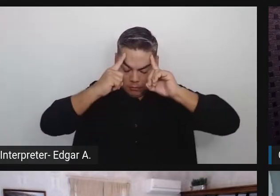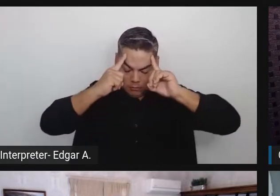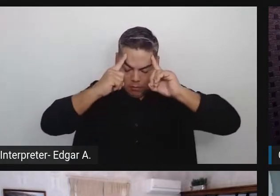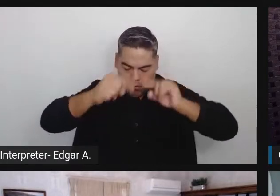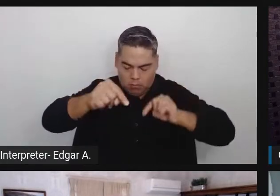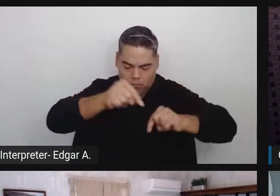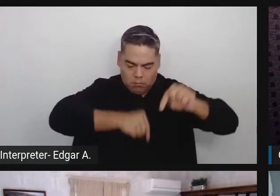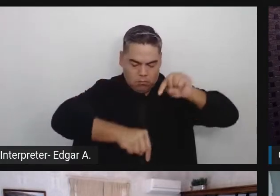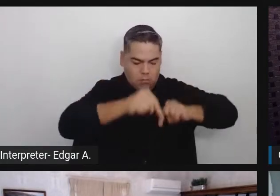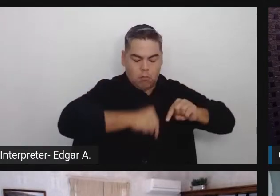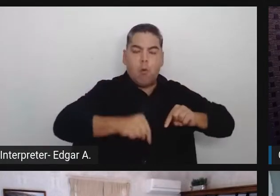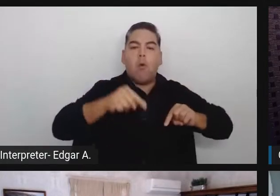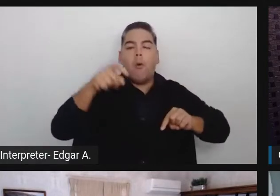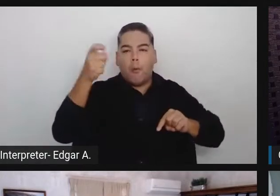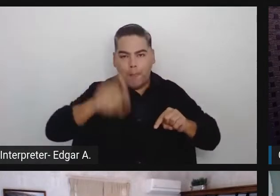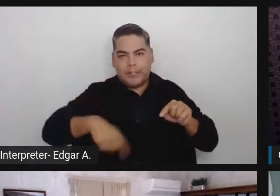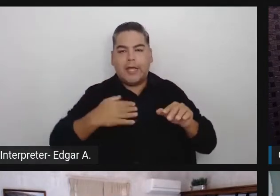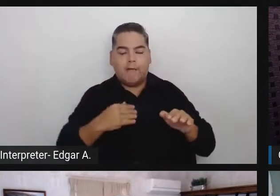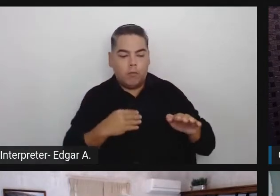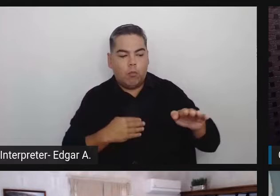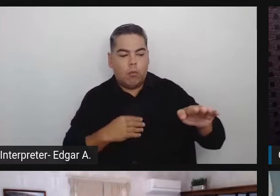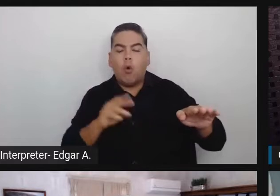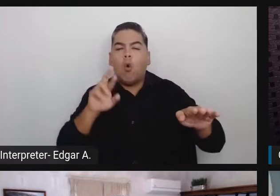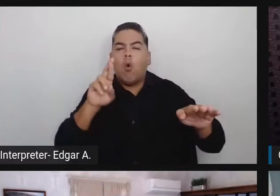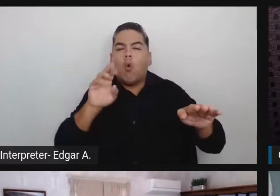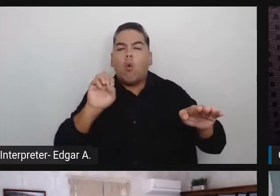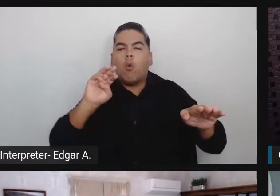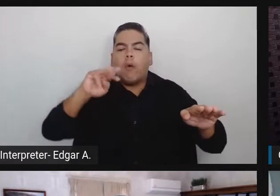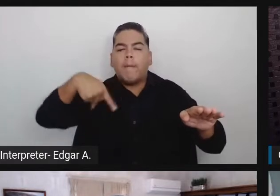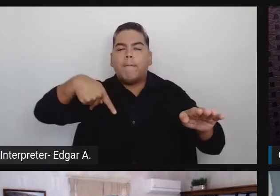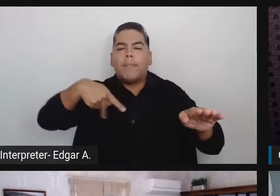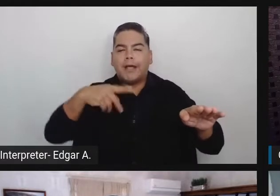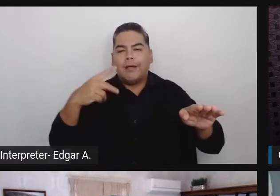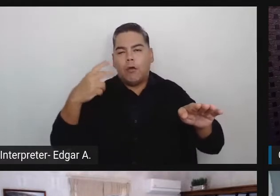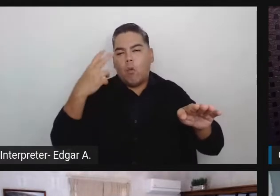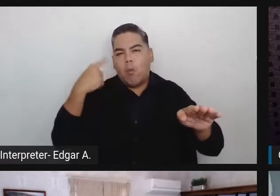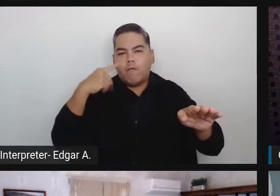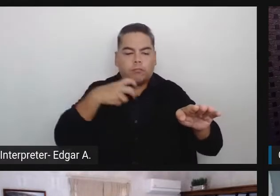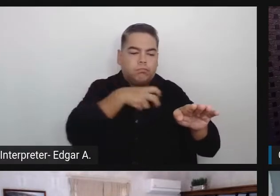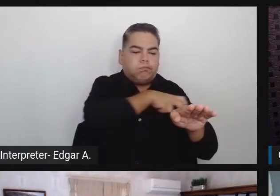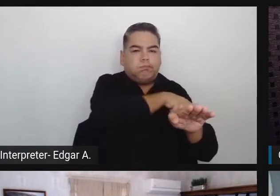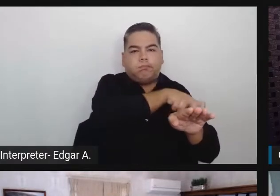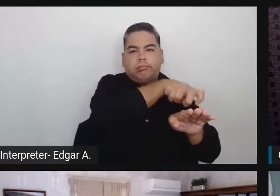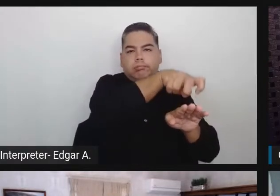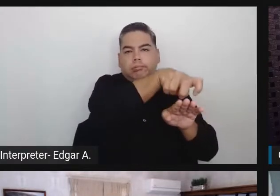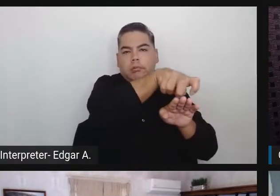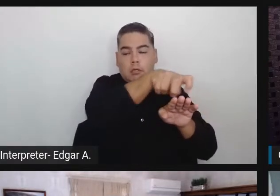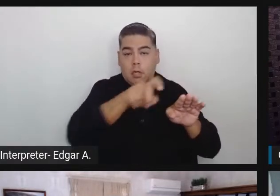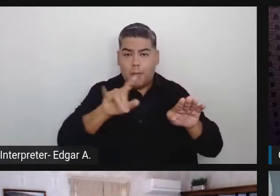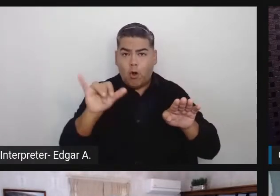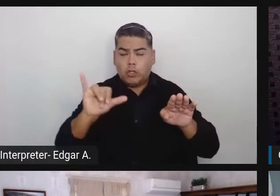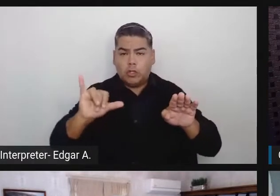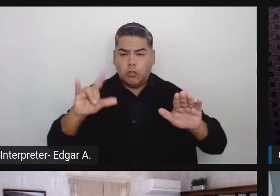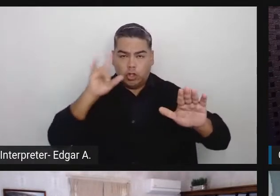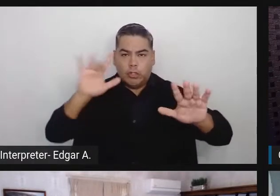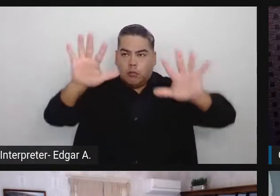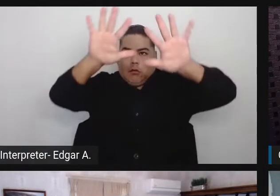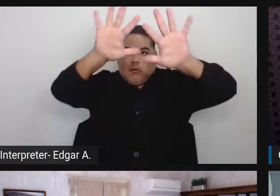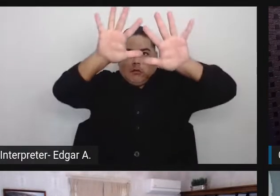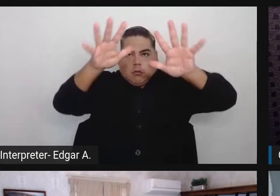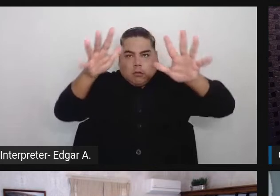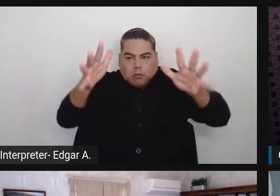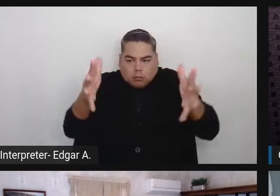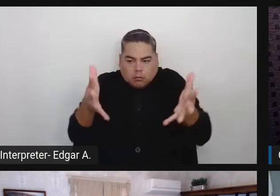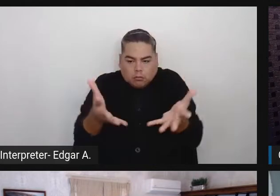that object, install it, think about where it's going to fit into the architecture and all that. But I think we